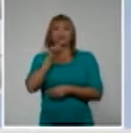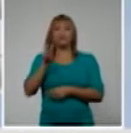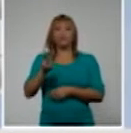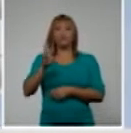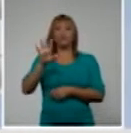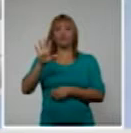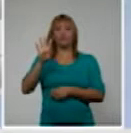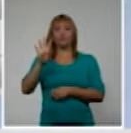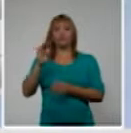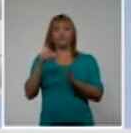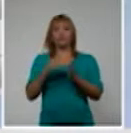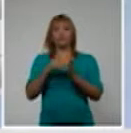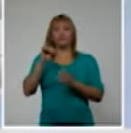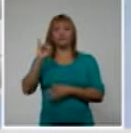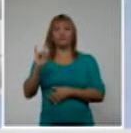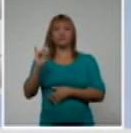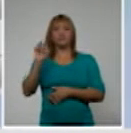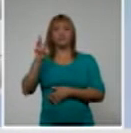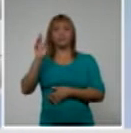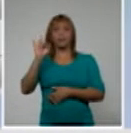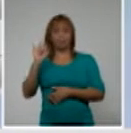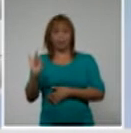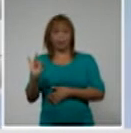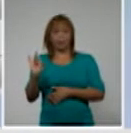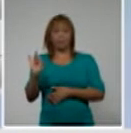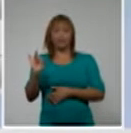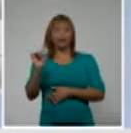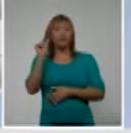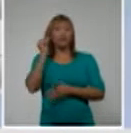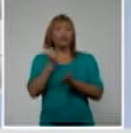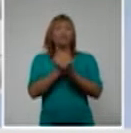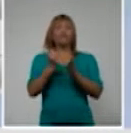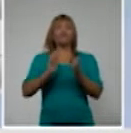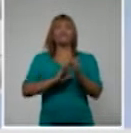to diagnose COVID-19 cases.